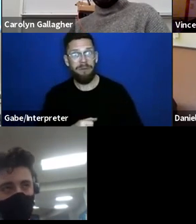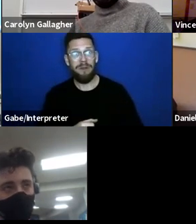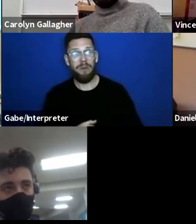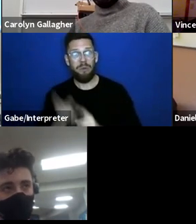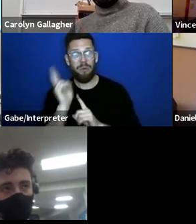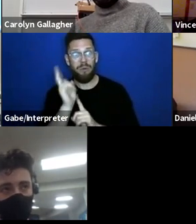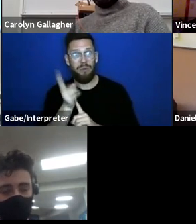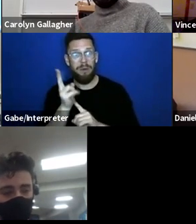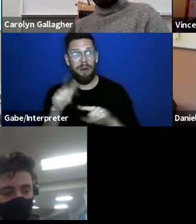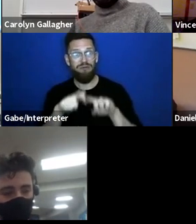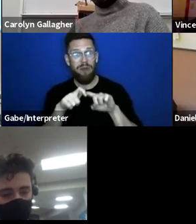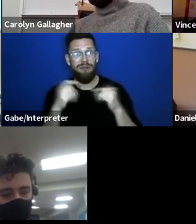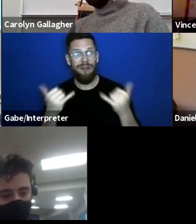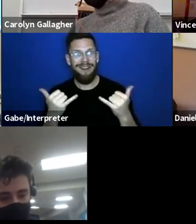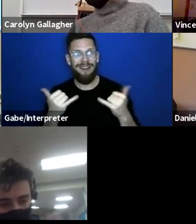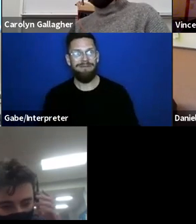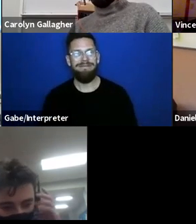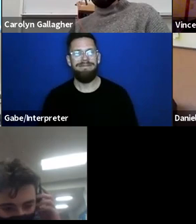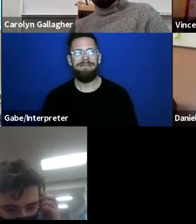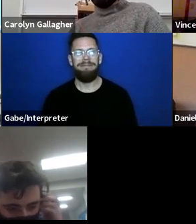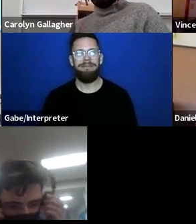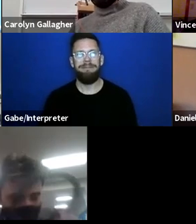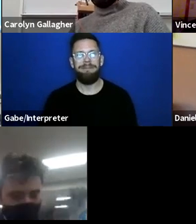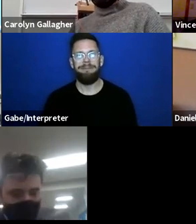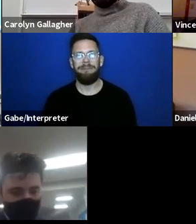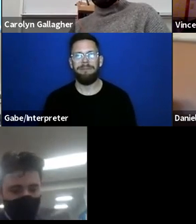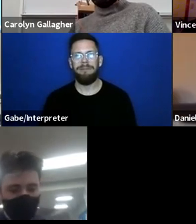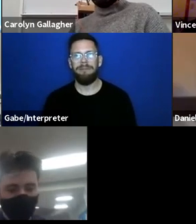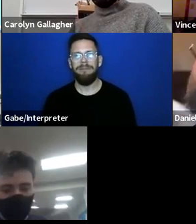don't mind. We will recess for 2 minutes.